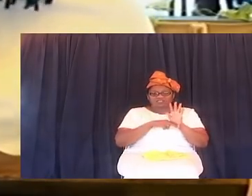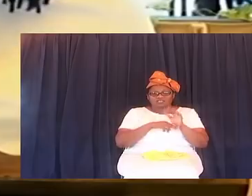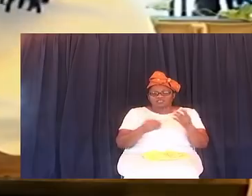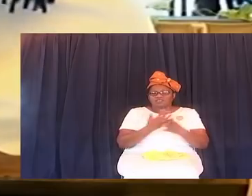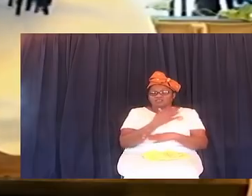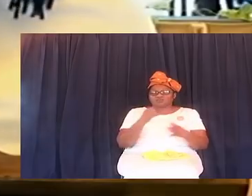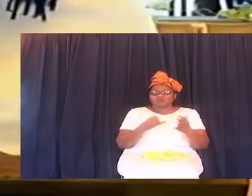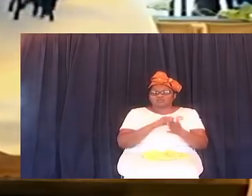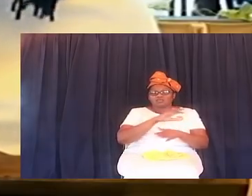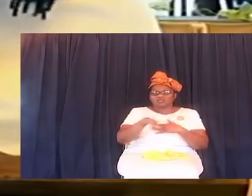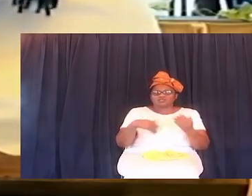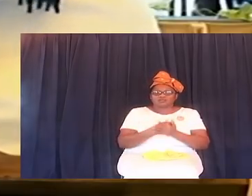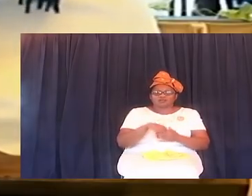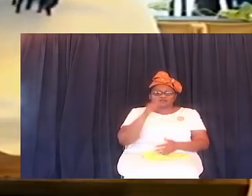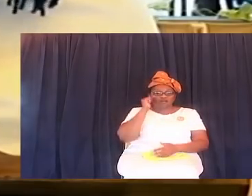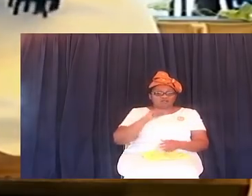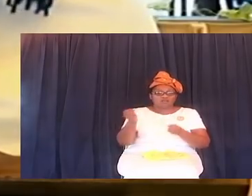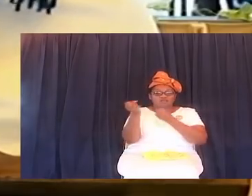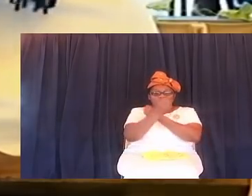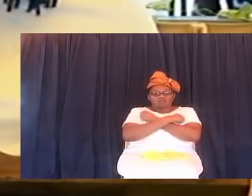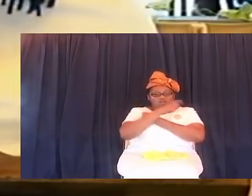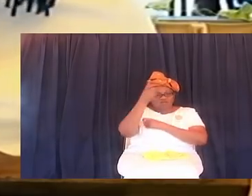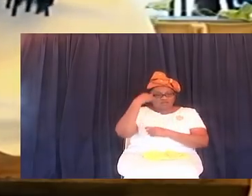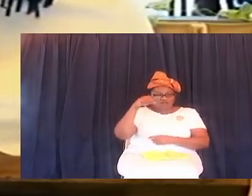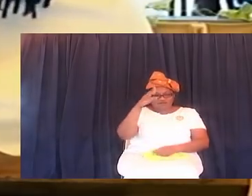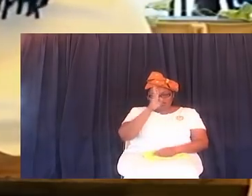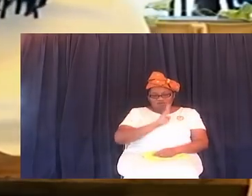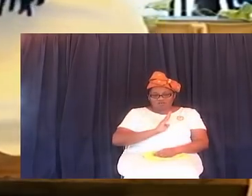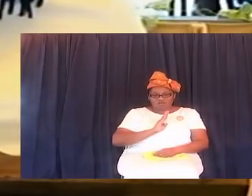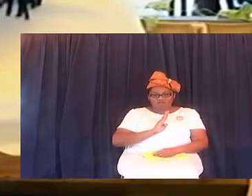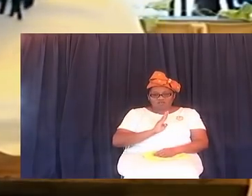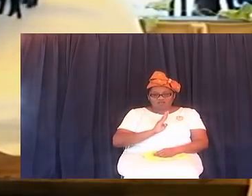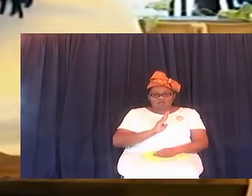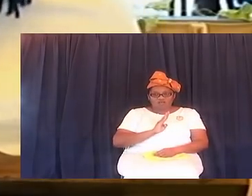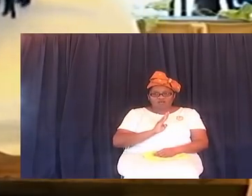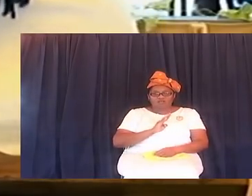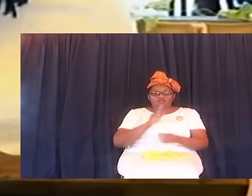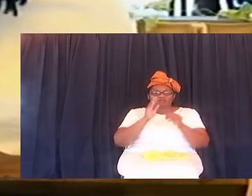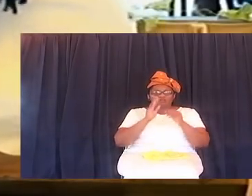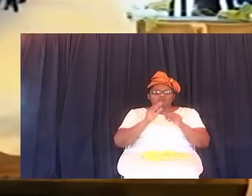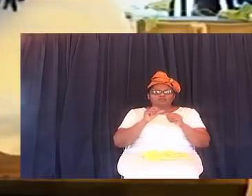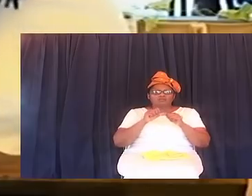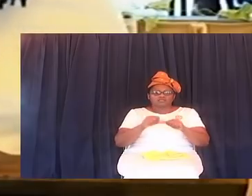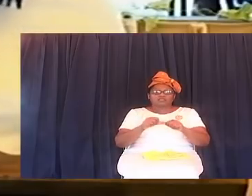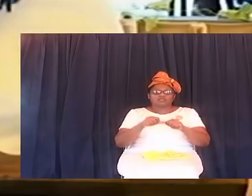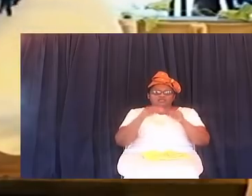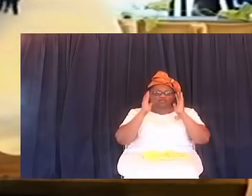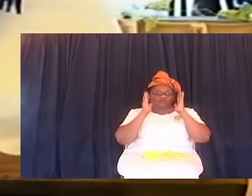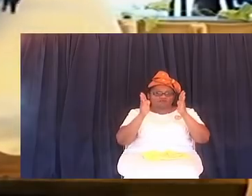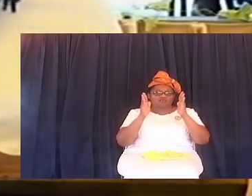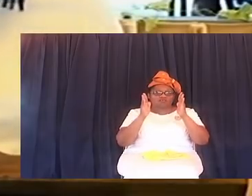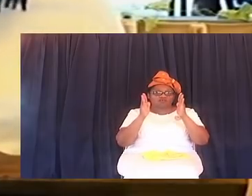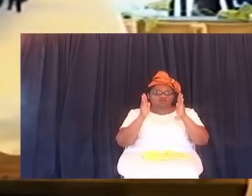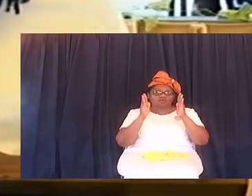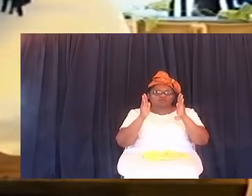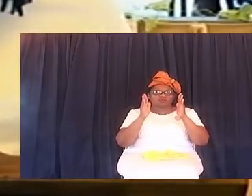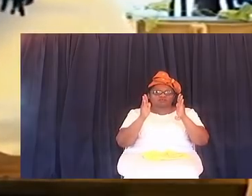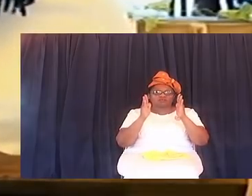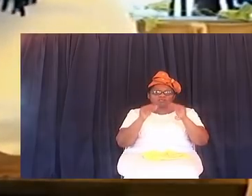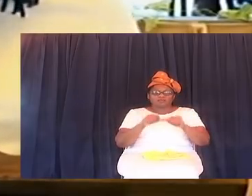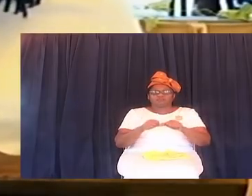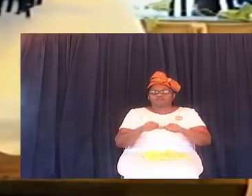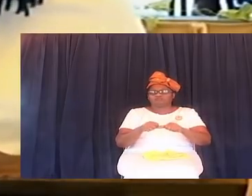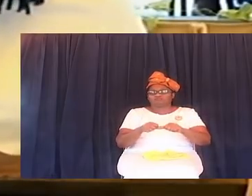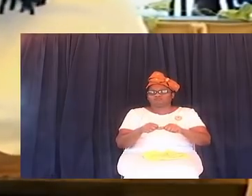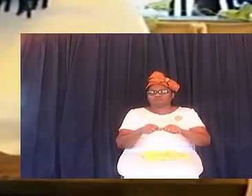her love for God and her family remained focused, her focus. This perseverance through